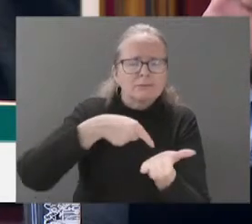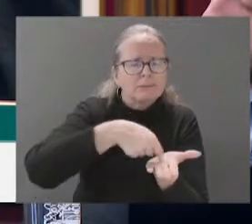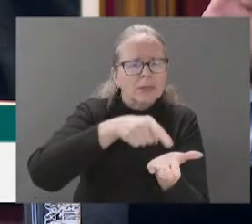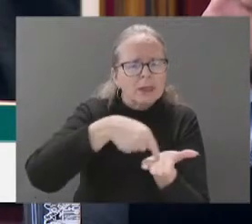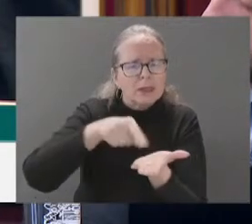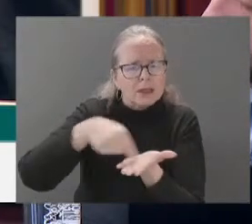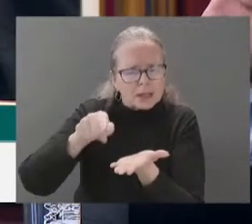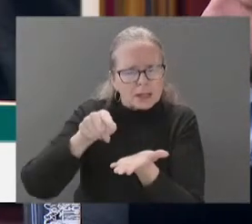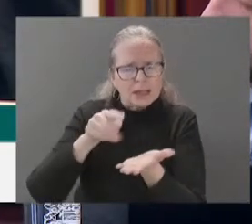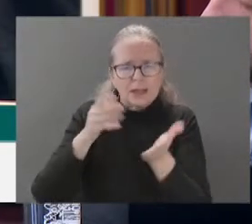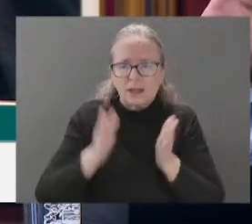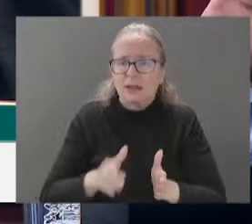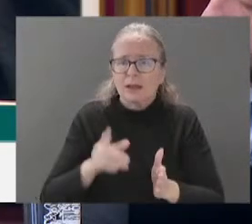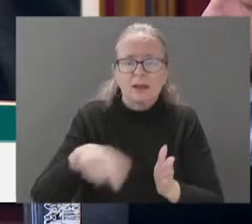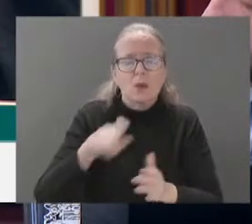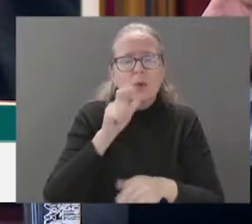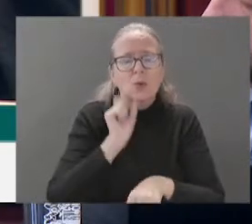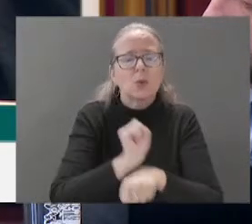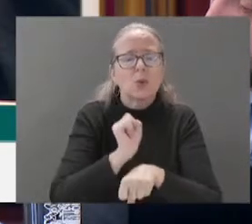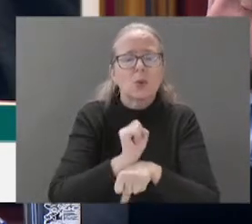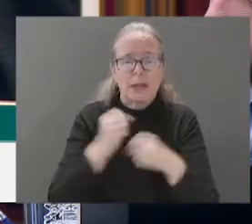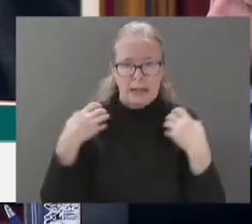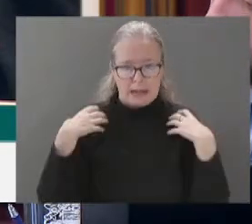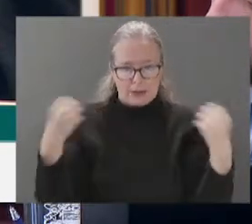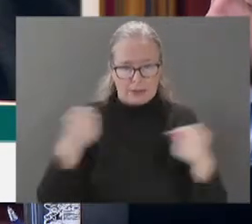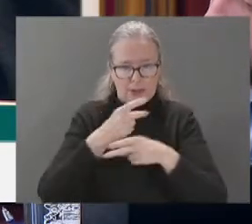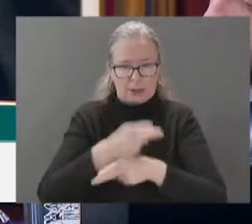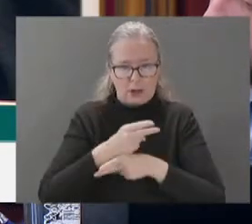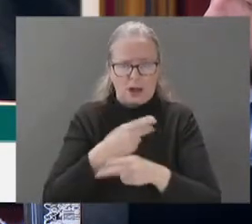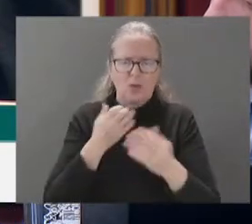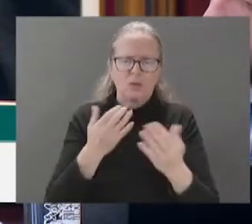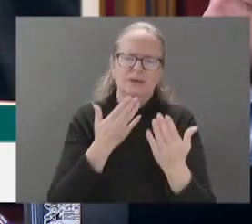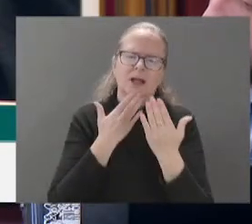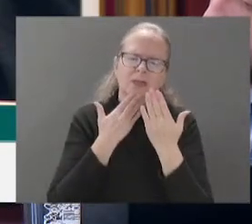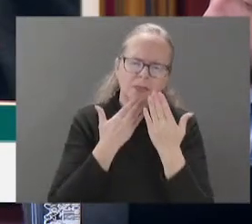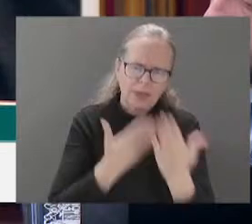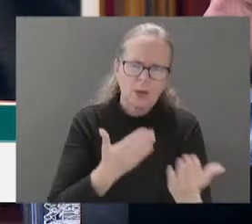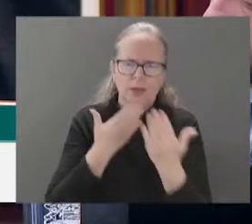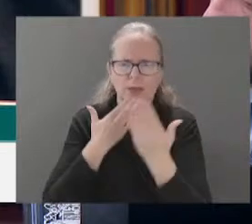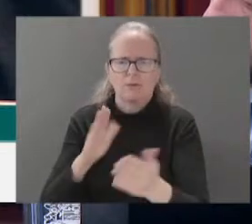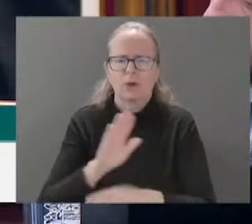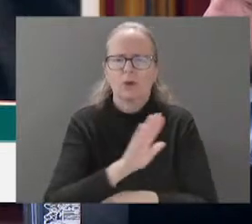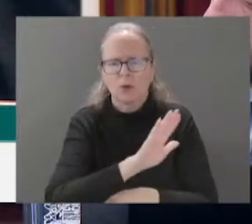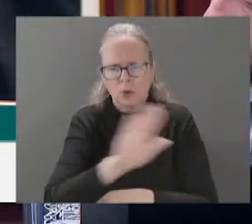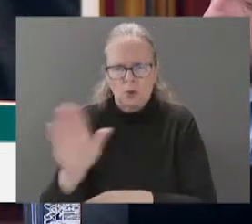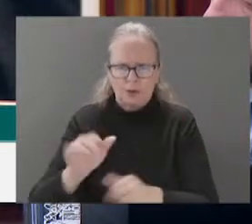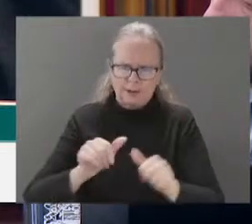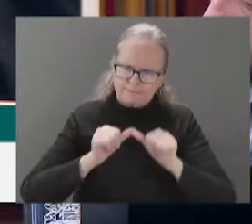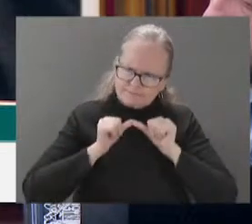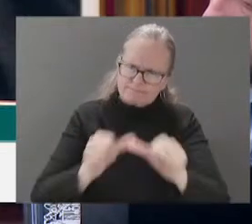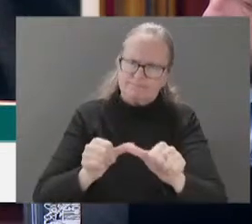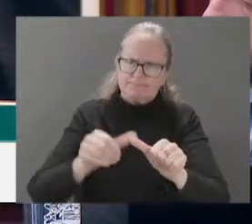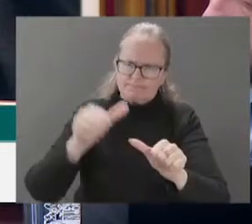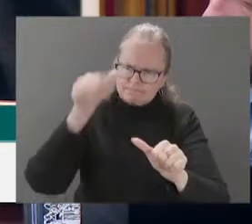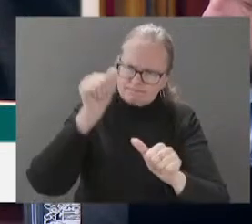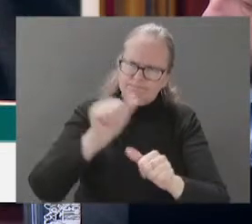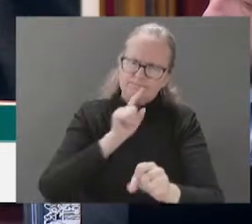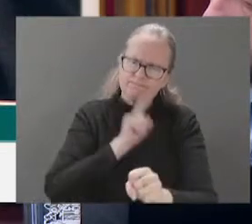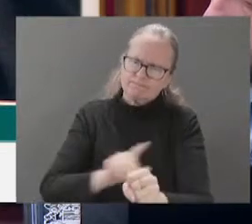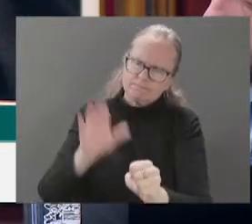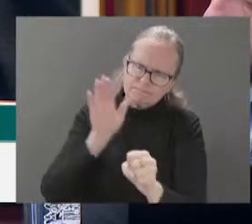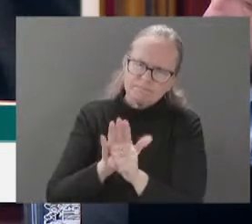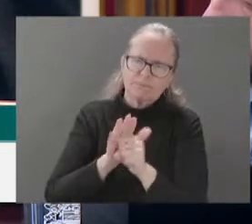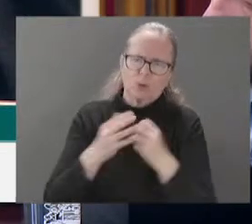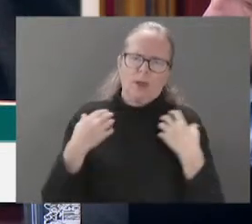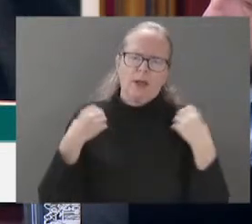you thank you for your resilience your sacrifice and your unwavering dedication to our well-being I want you to know that our